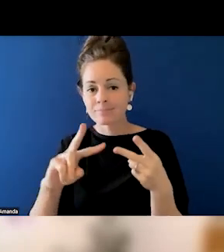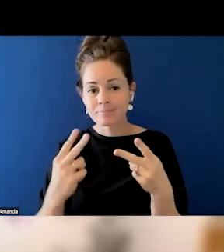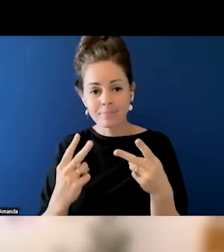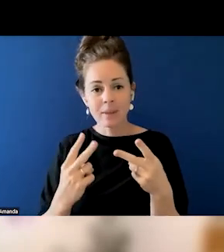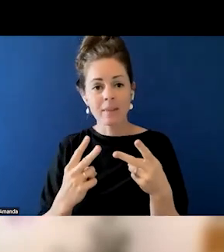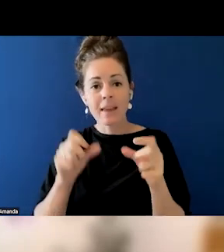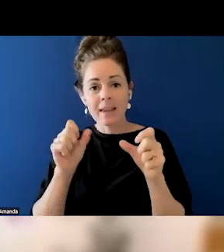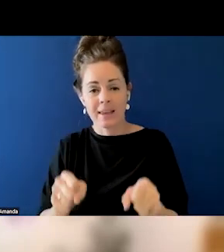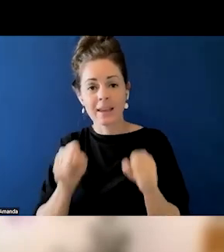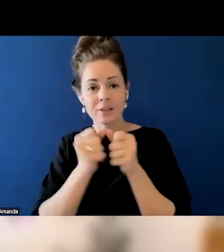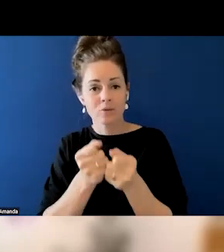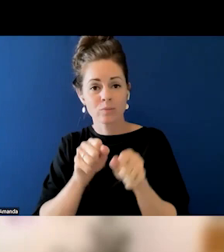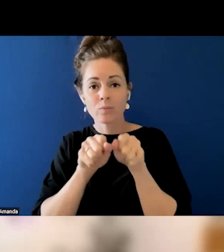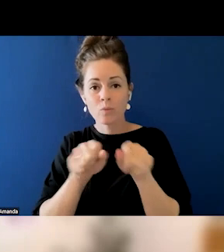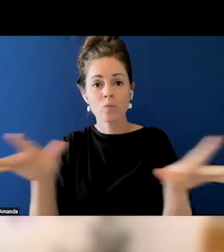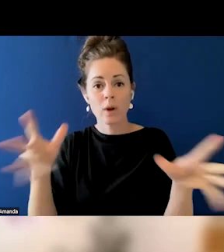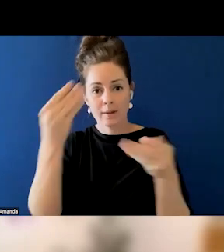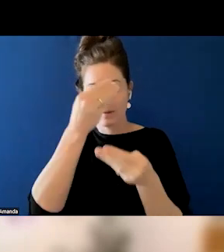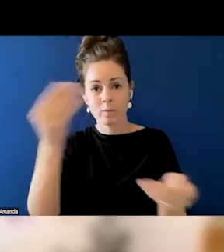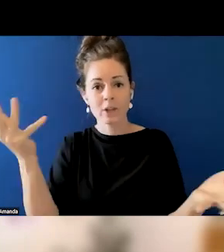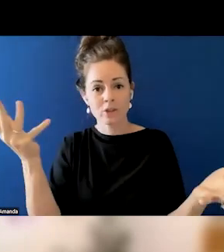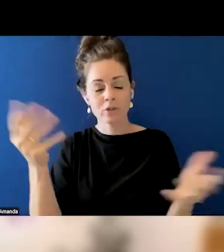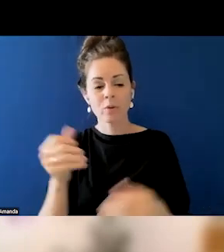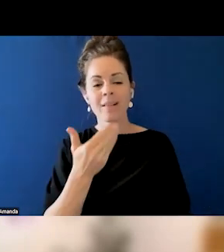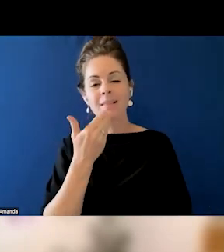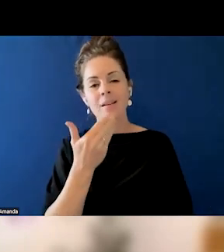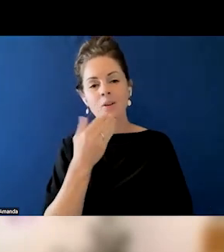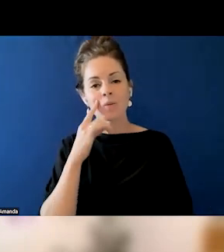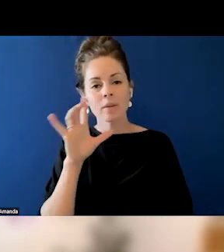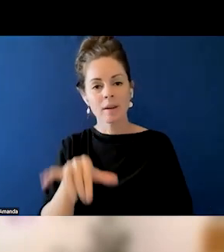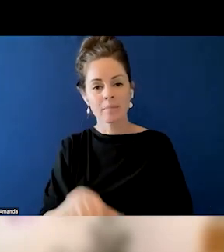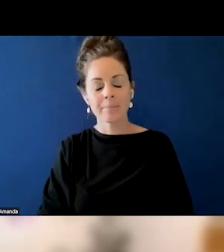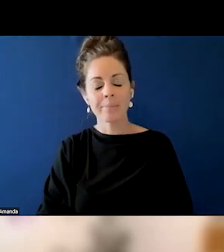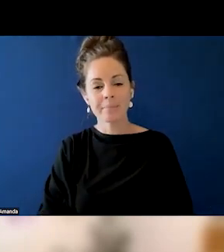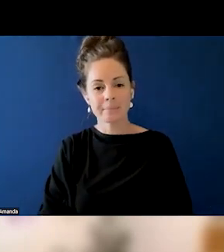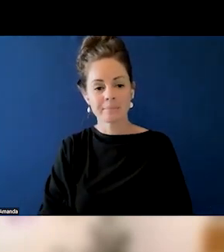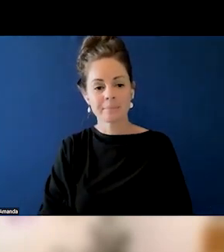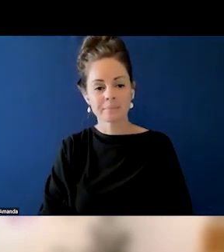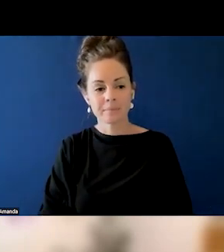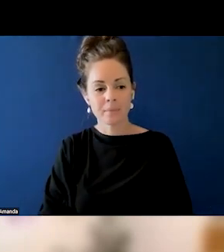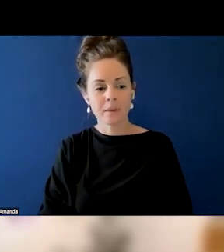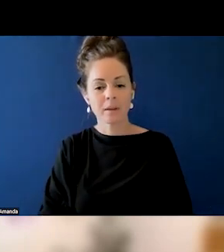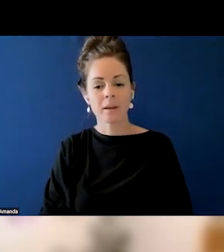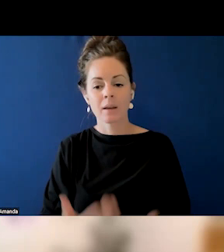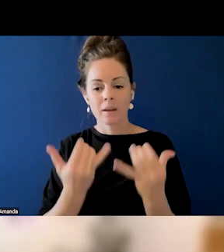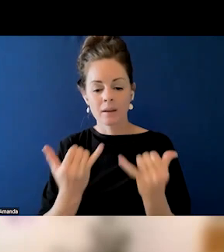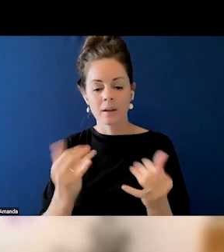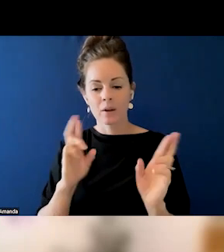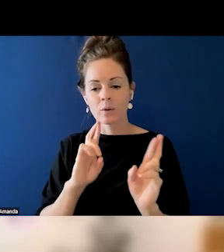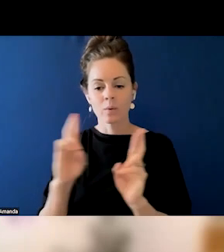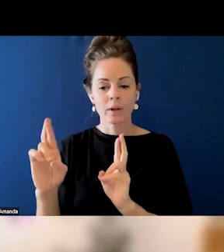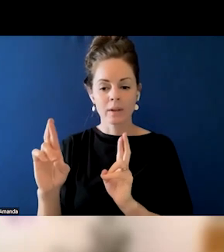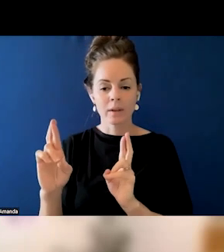get the message out to others. So thank you so much for that. We are now ready to move